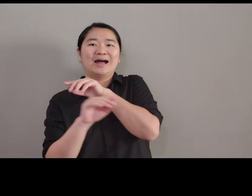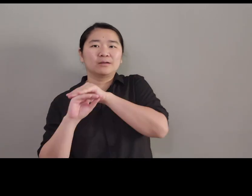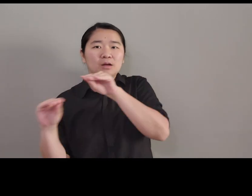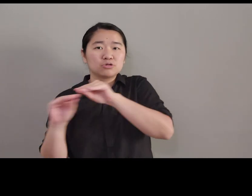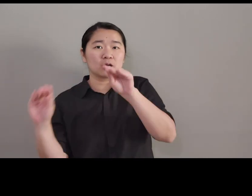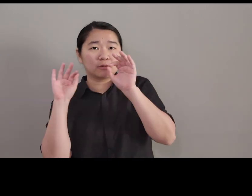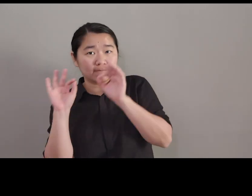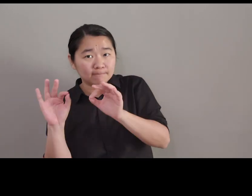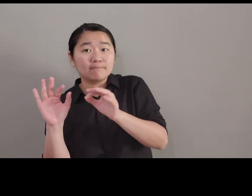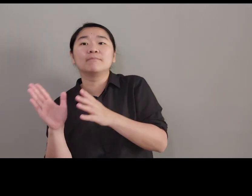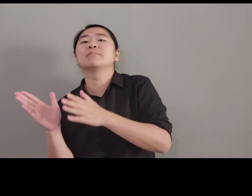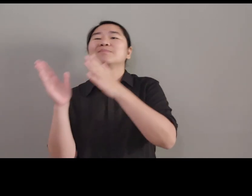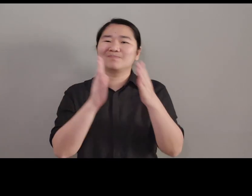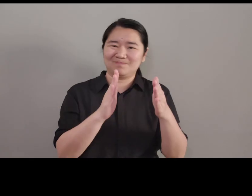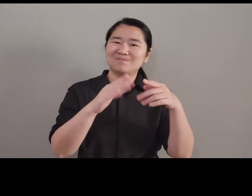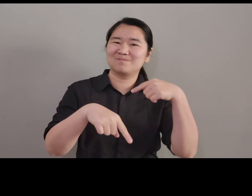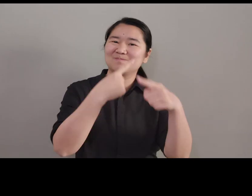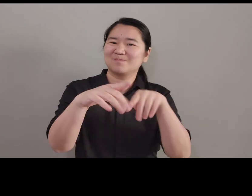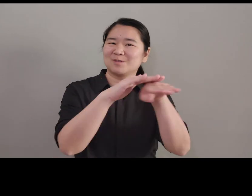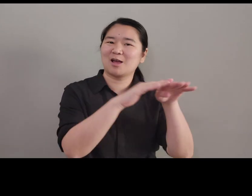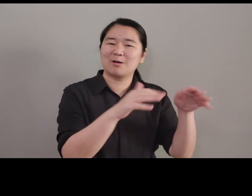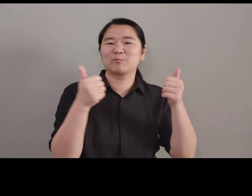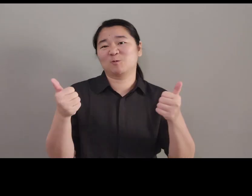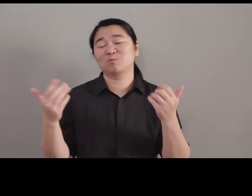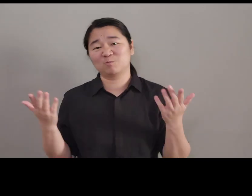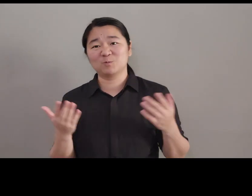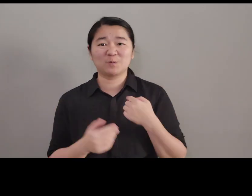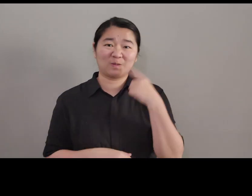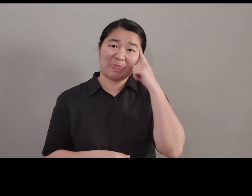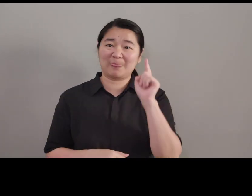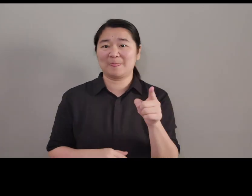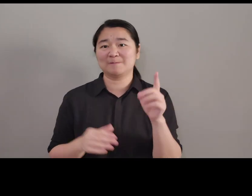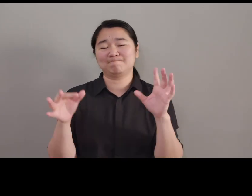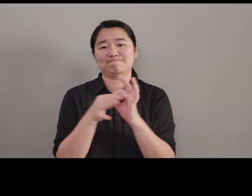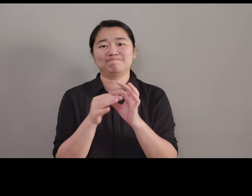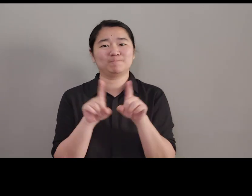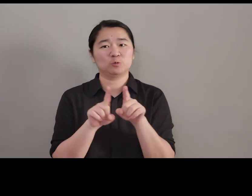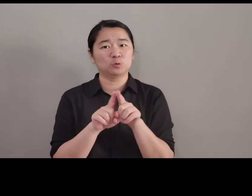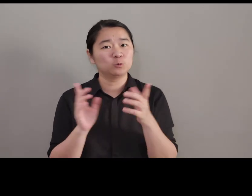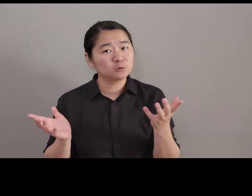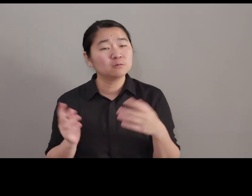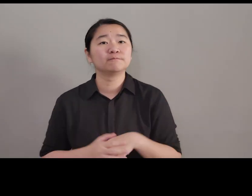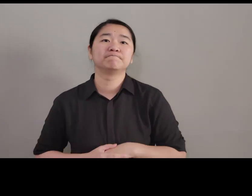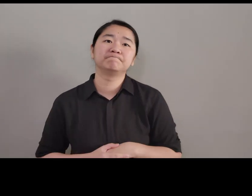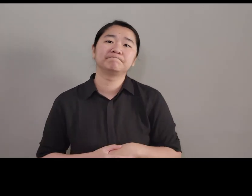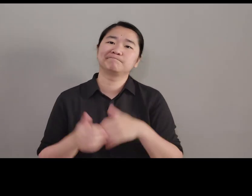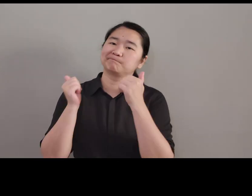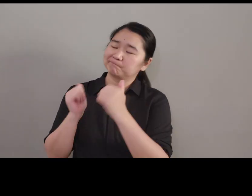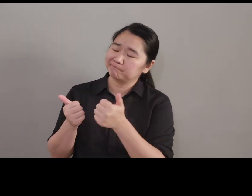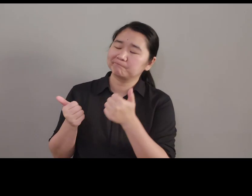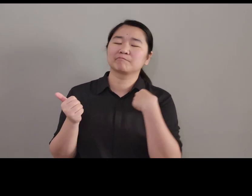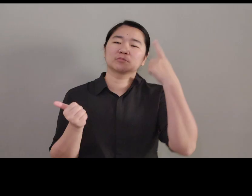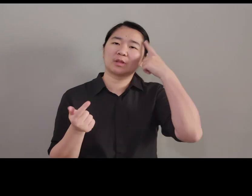Mm-hmm. And Hidde, what do you think? What can we really do to make things change or go faster? Will the